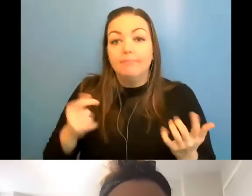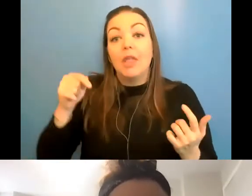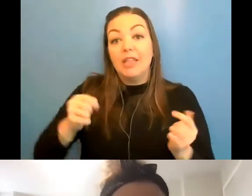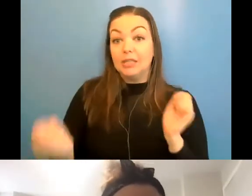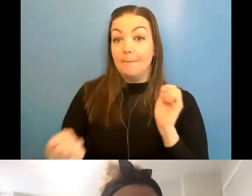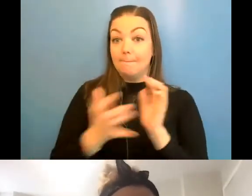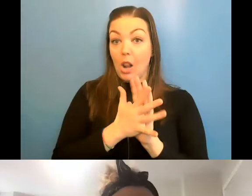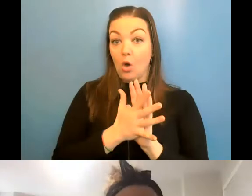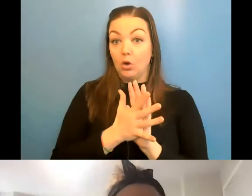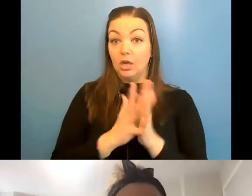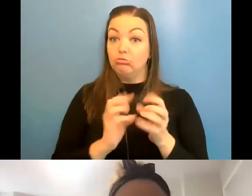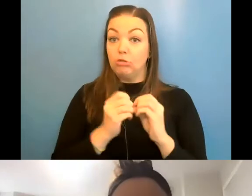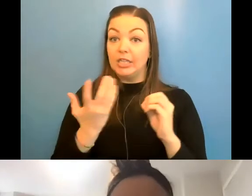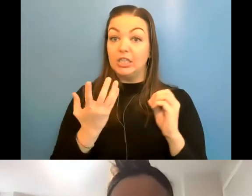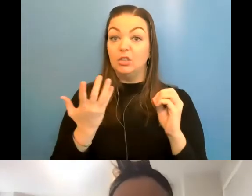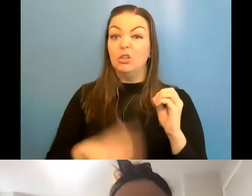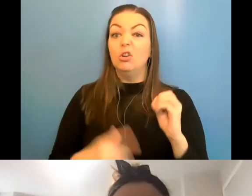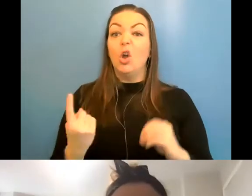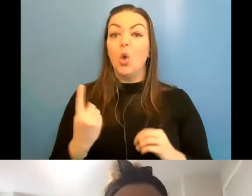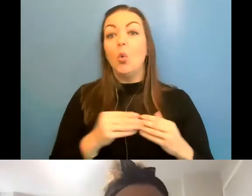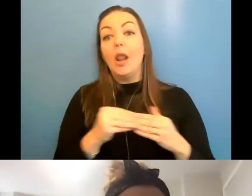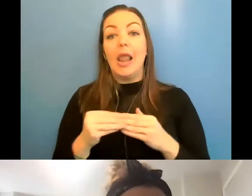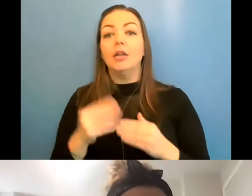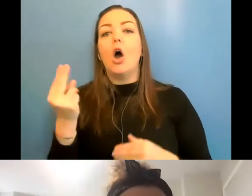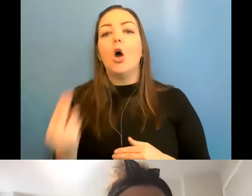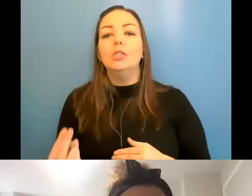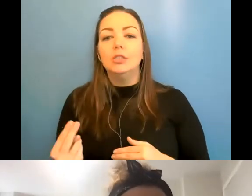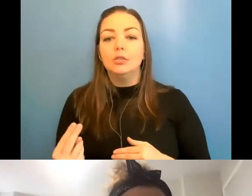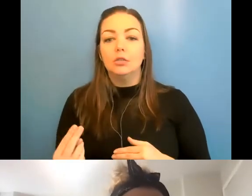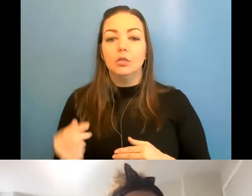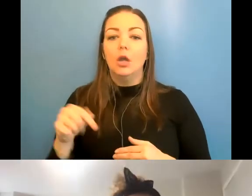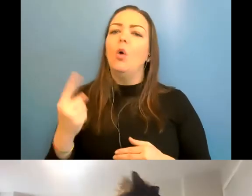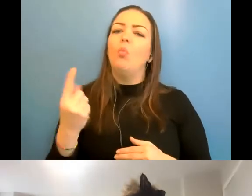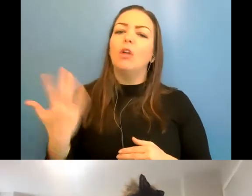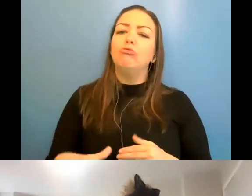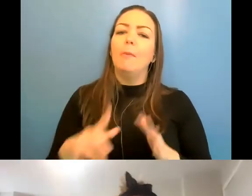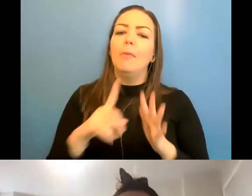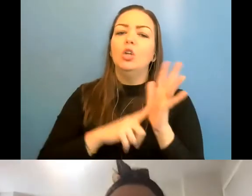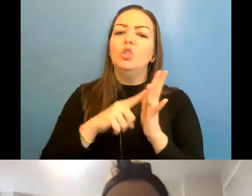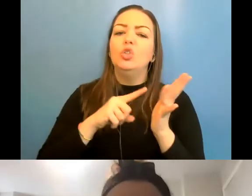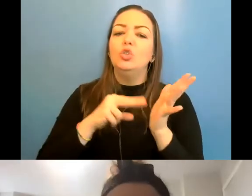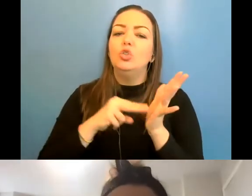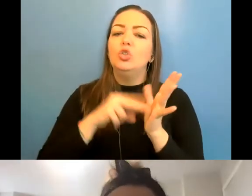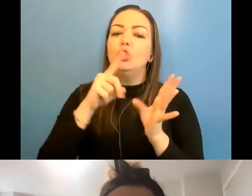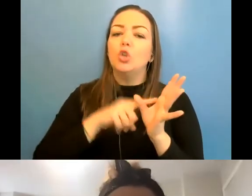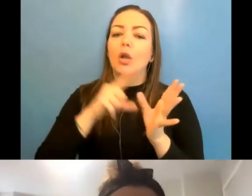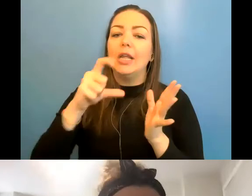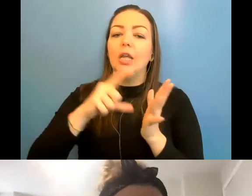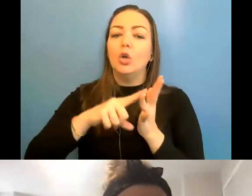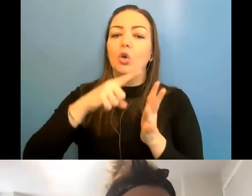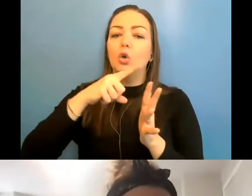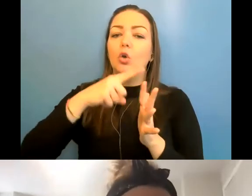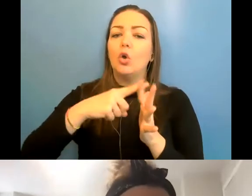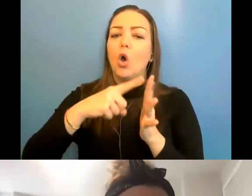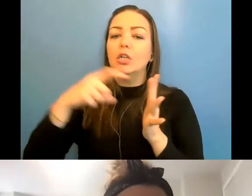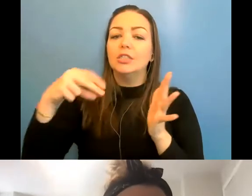a blog post, for instance, there was one this summer by Johnny Cotson, who wanted to write about the impact of a programme